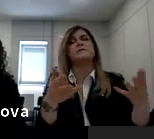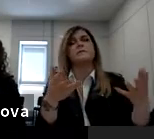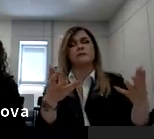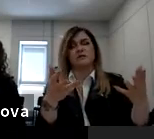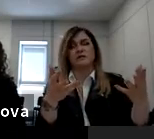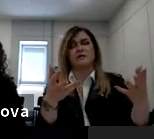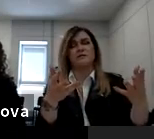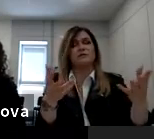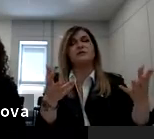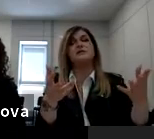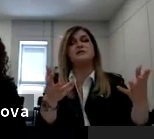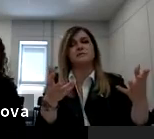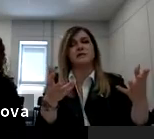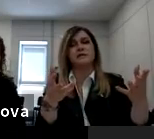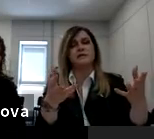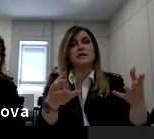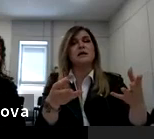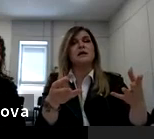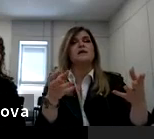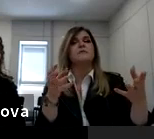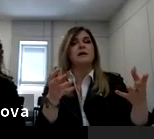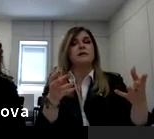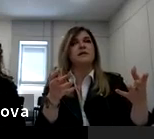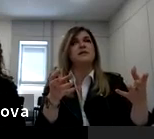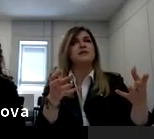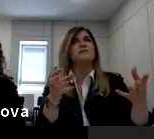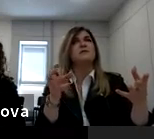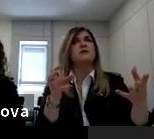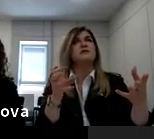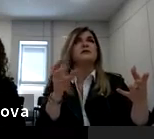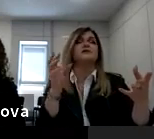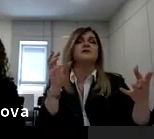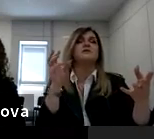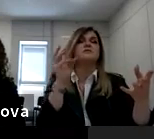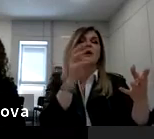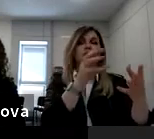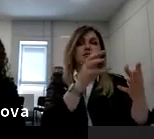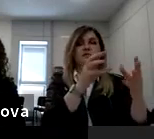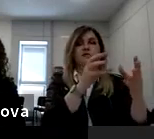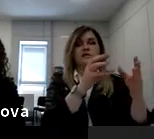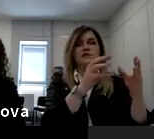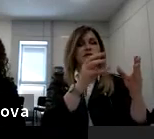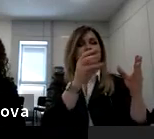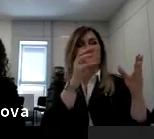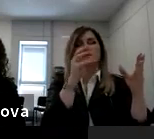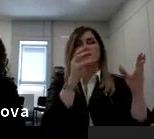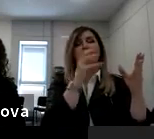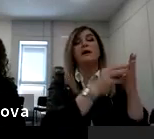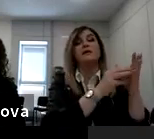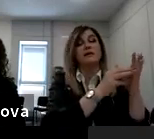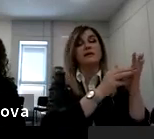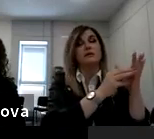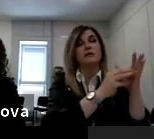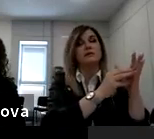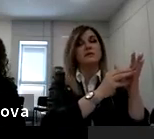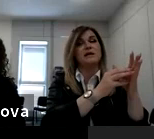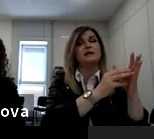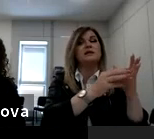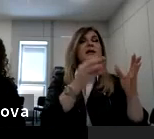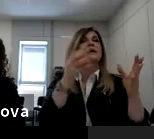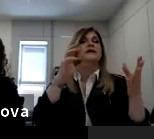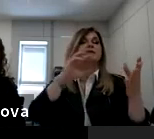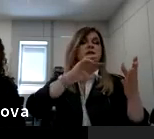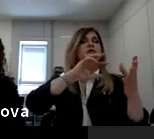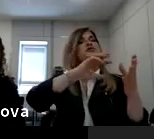it can be mounted in absolutely different places. The bayonet system means that you mount first the bayonet on the